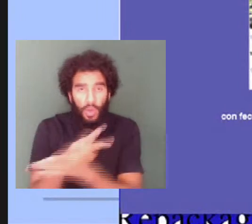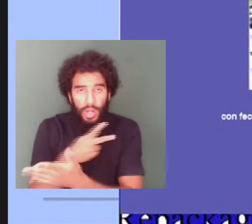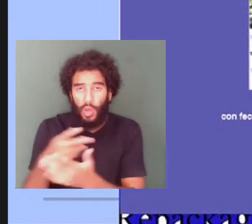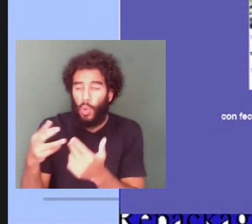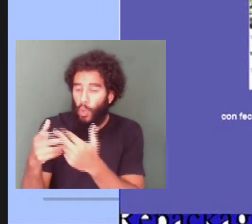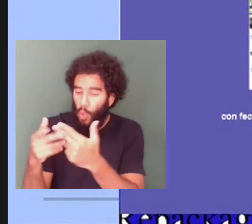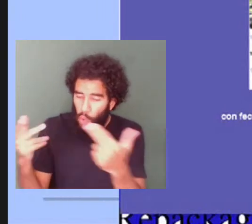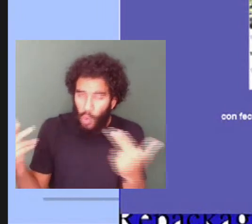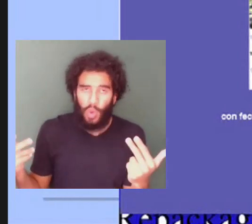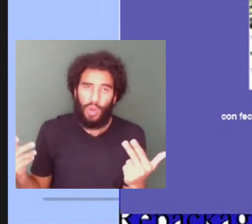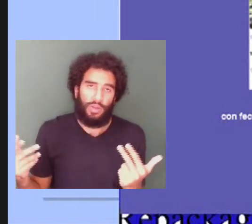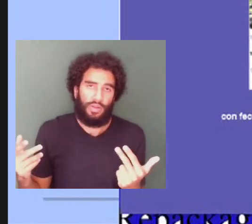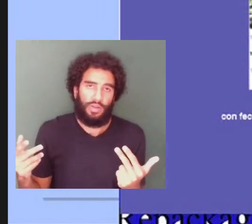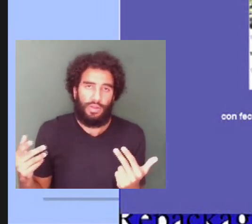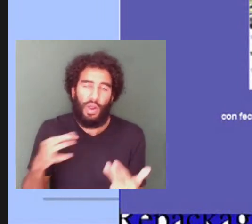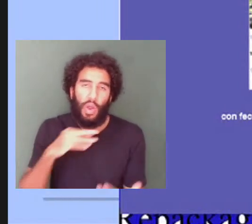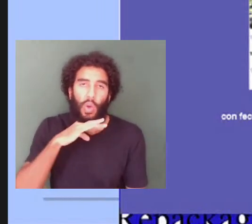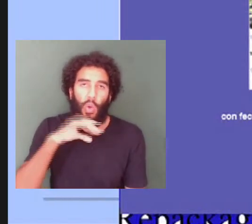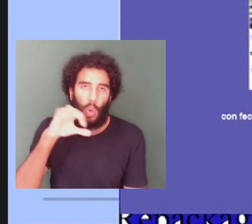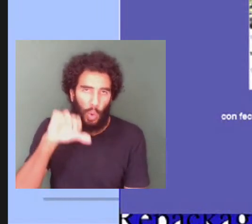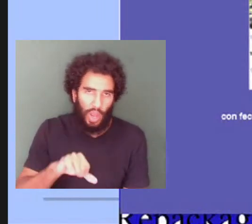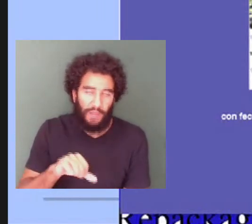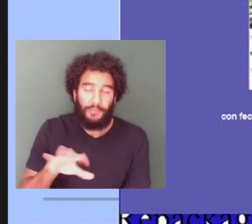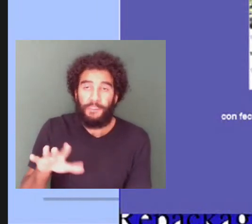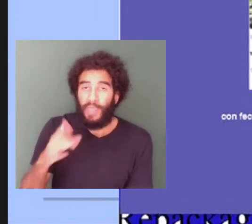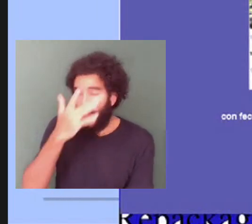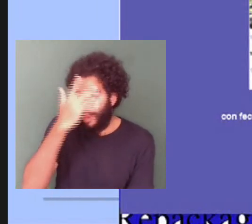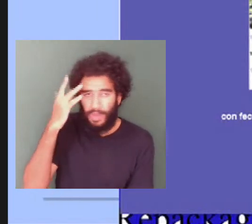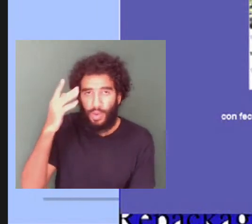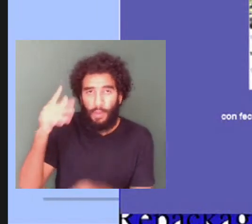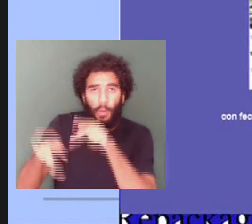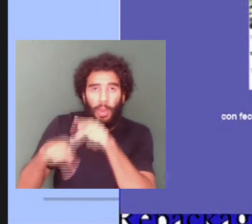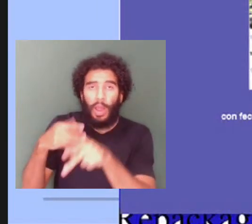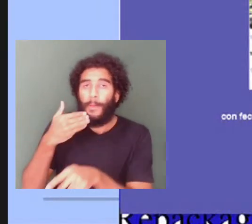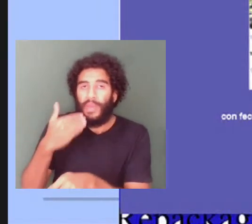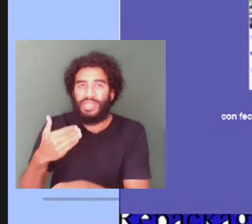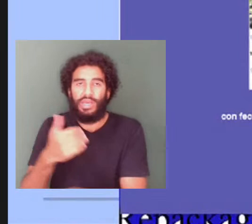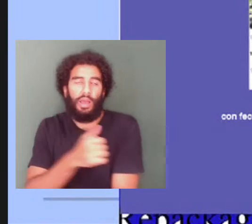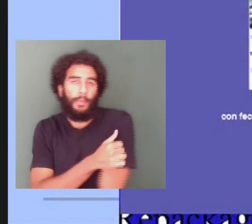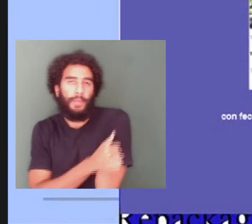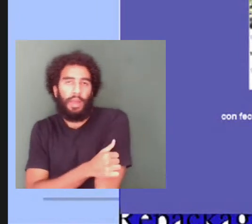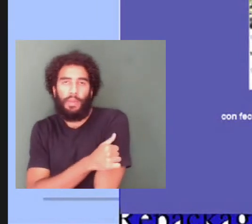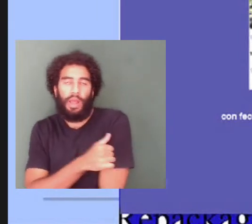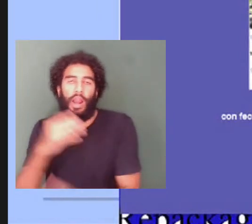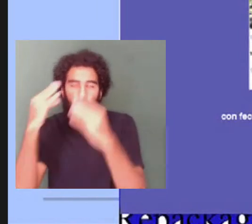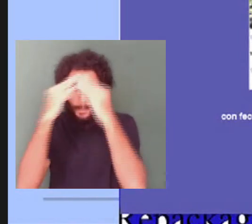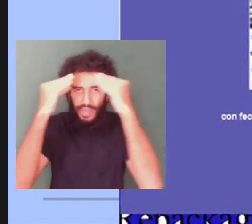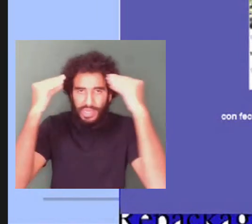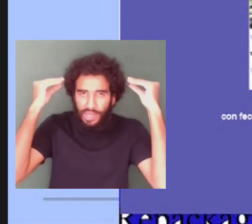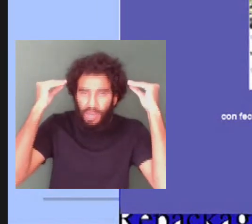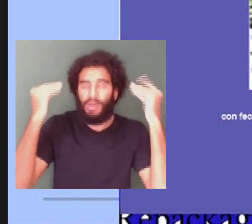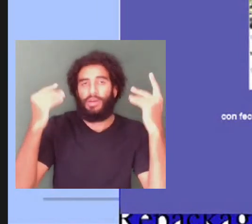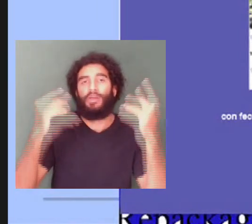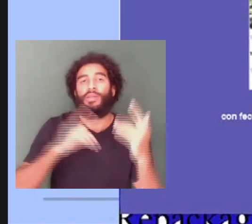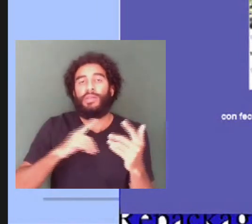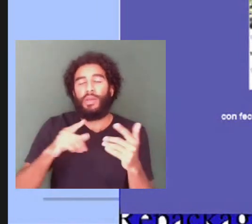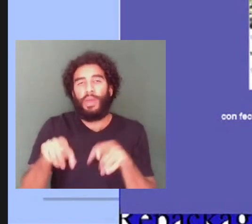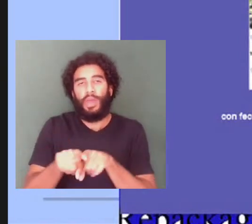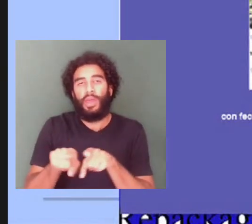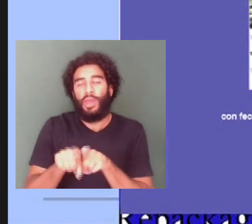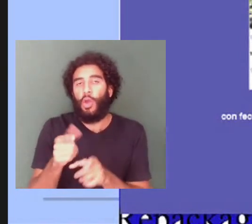were donations, but that were not requested for disastrous situations by the Mexican Red